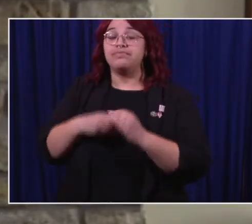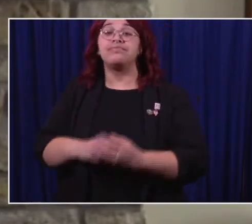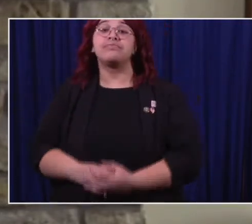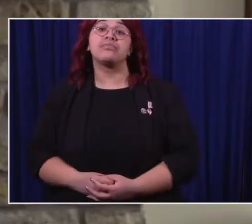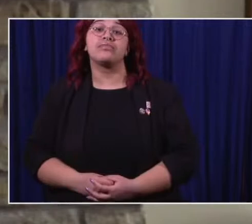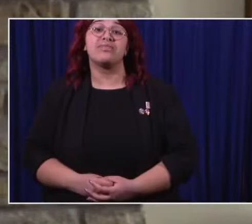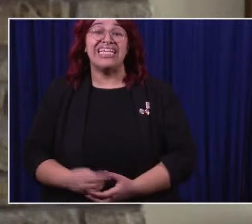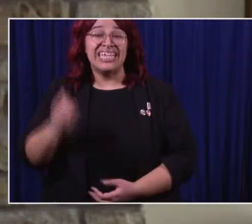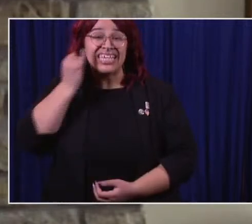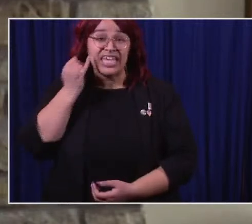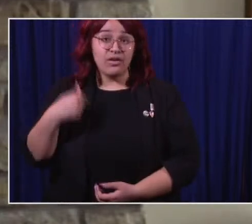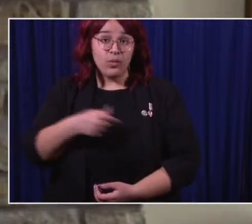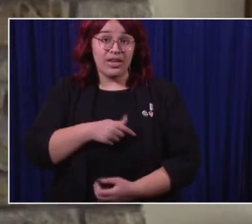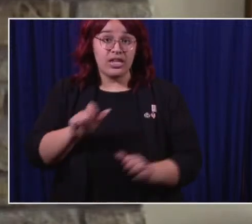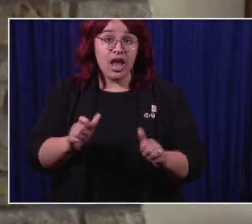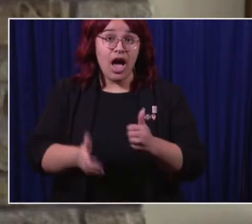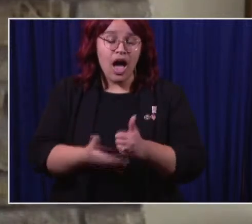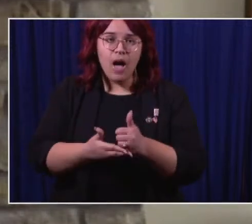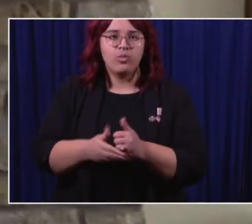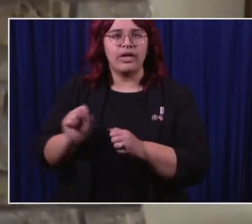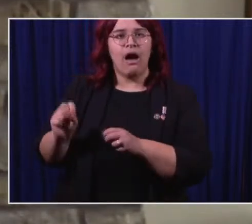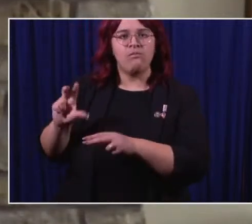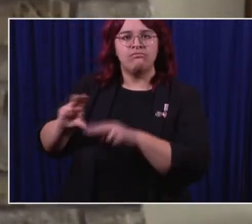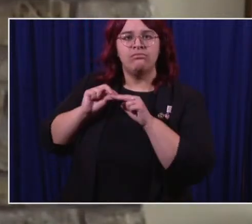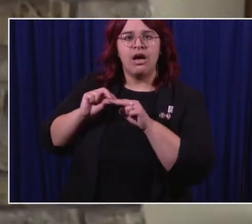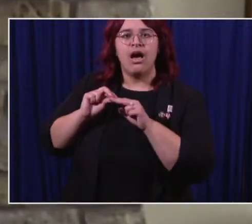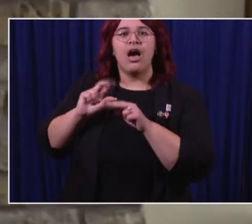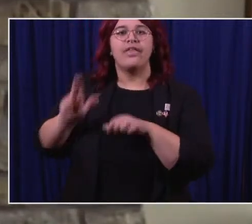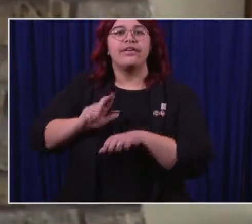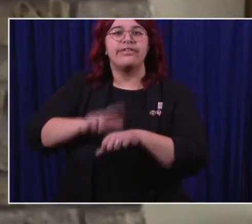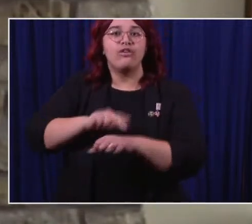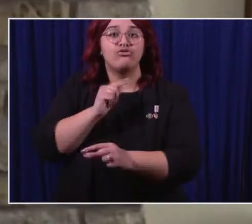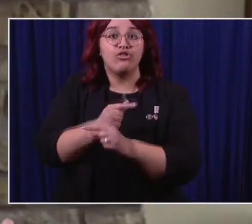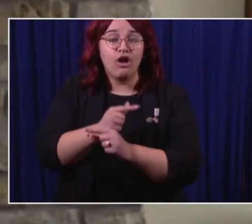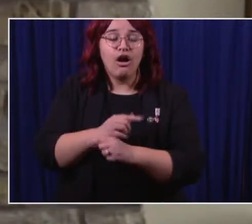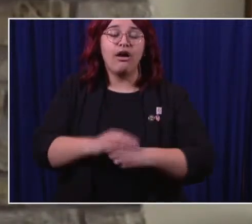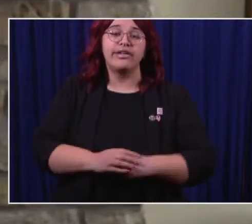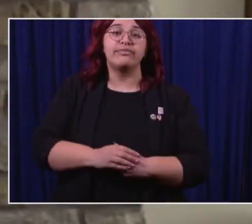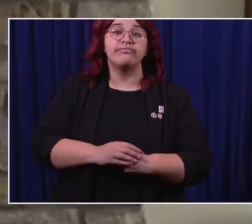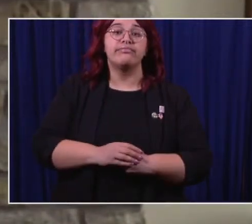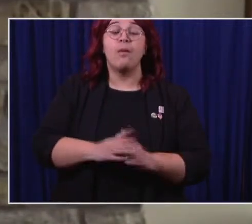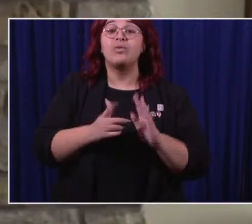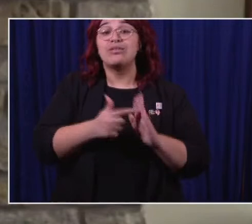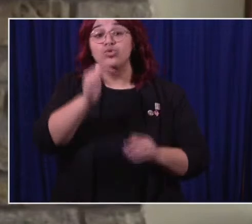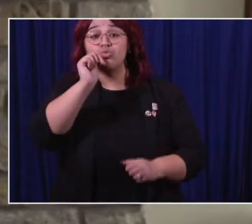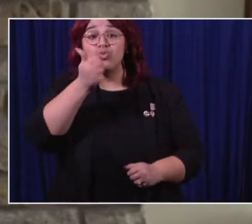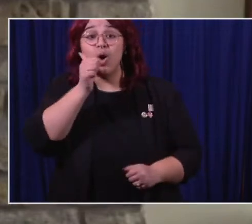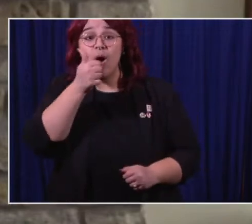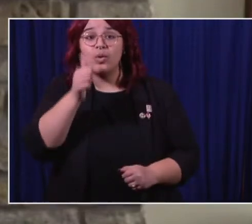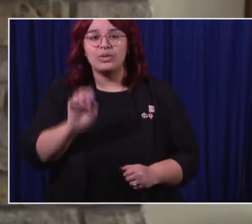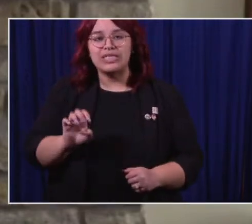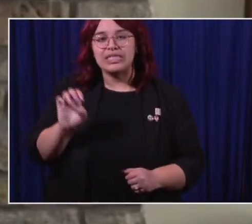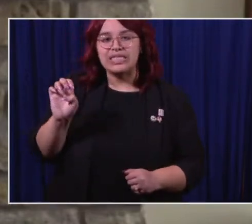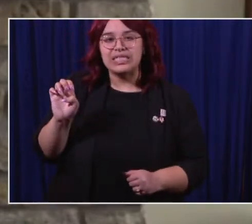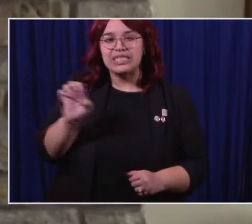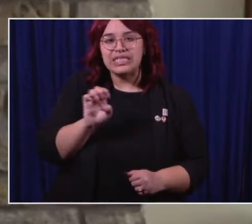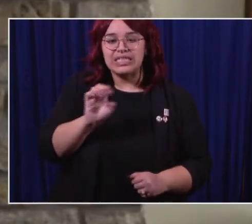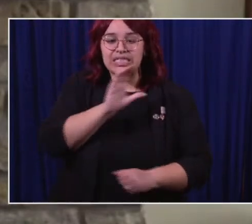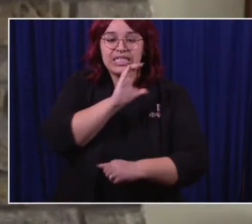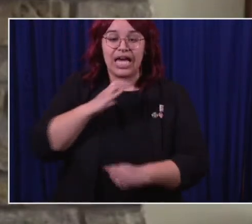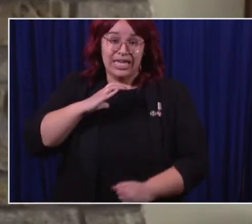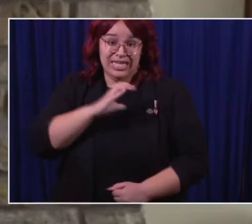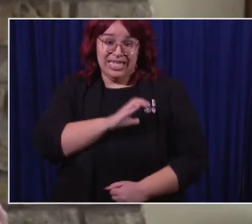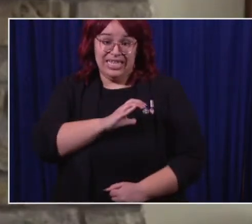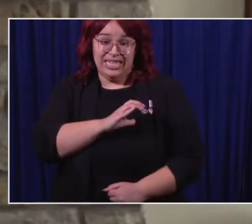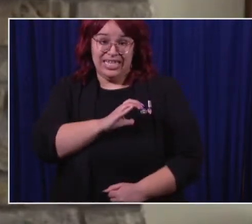into senior housing. East Cleveland tomorrow, there's 2 different places. Those are not mass vaccination